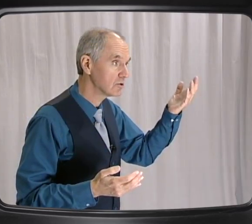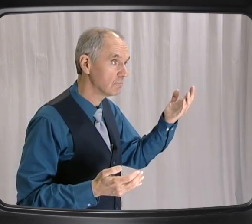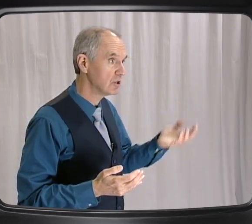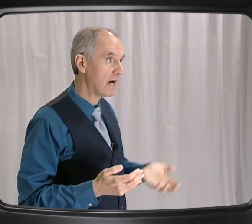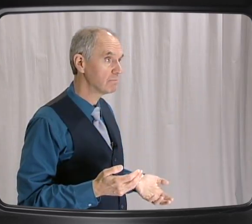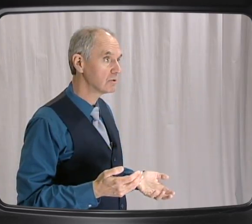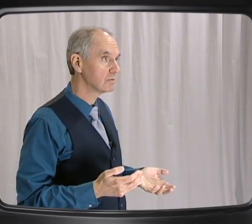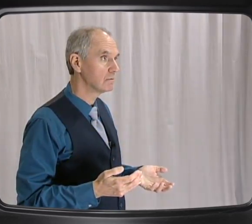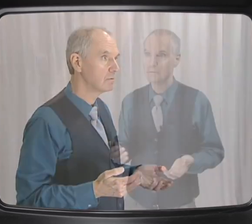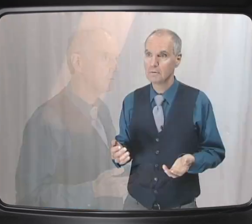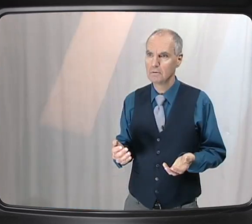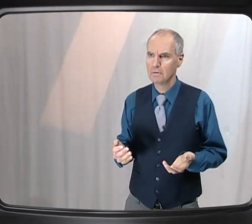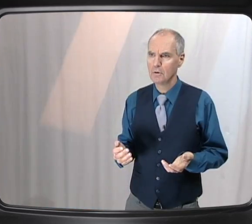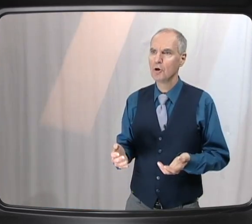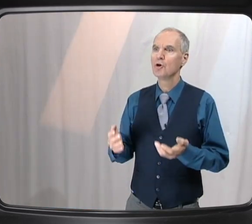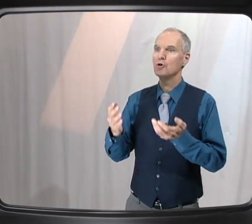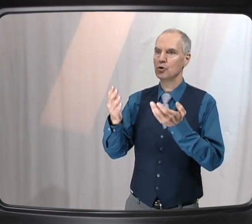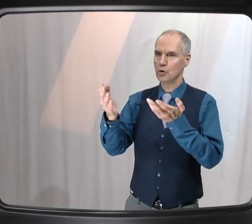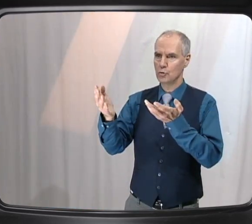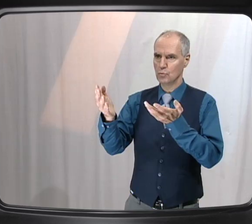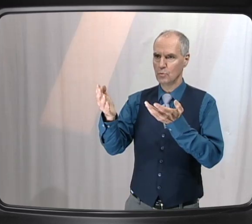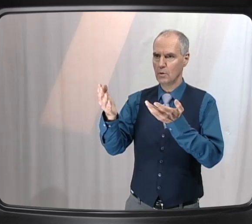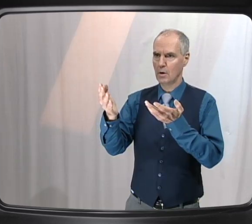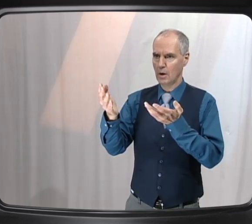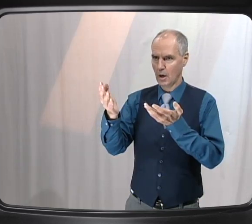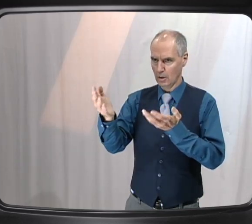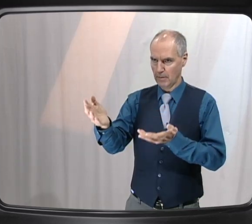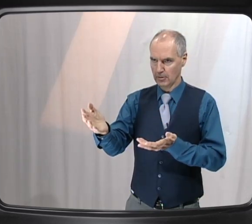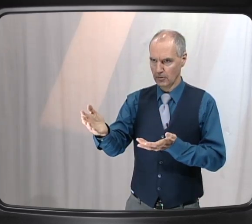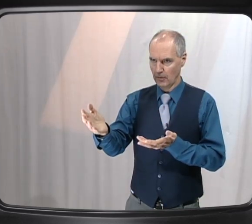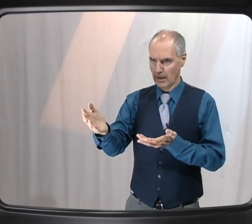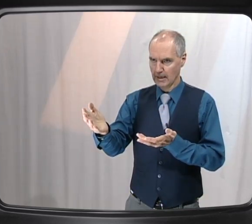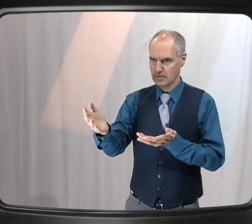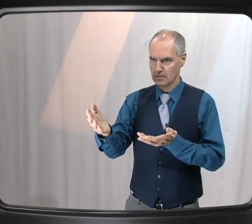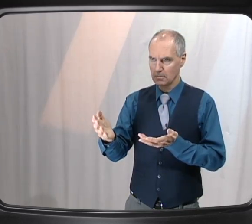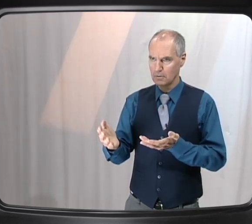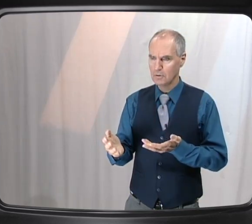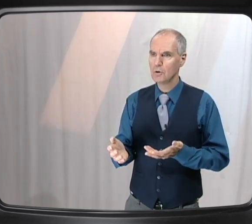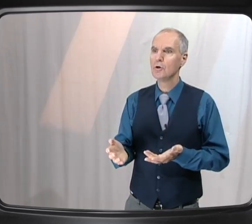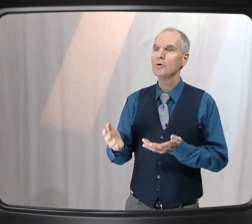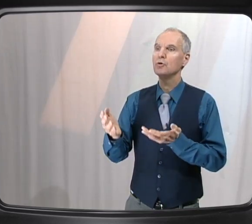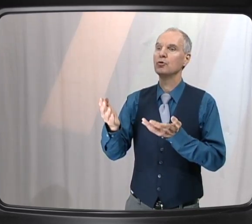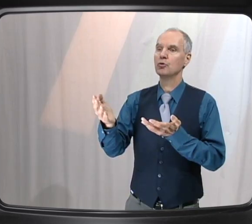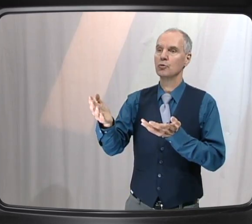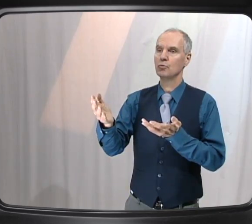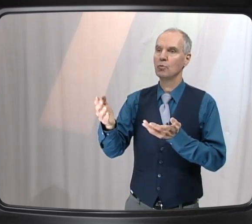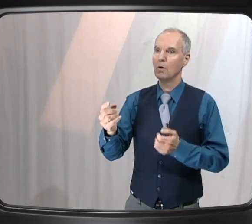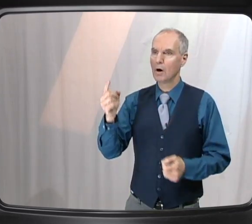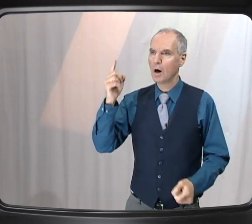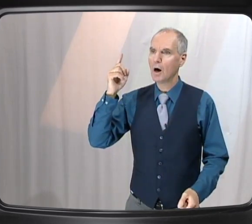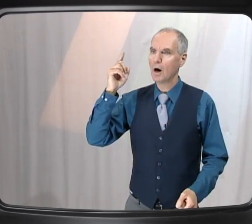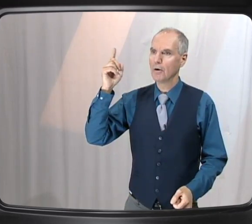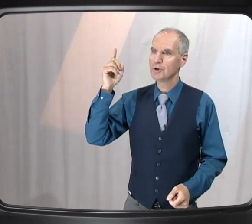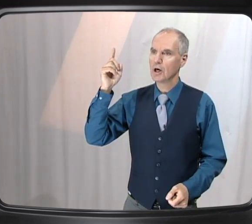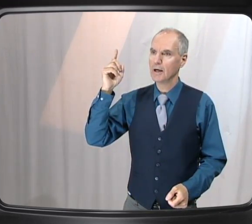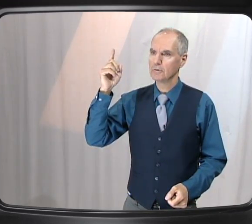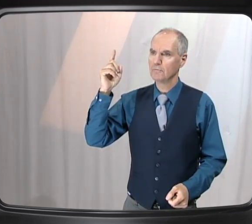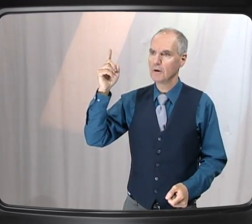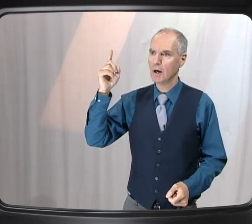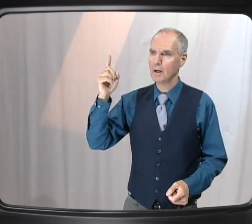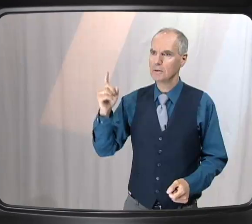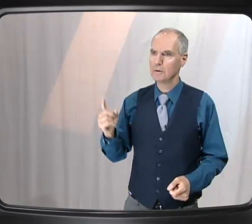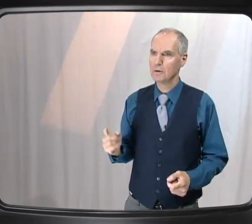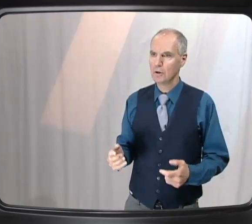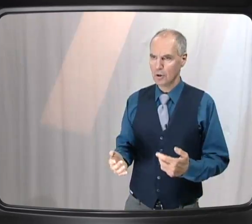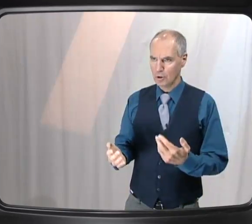Wayne calls them Japs." "You are better than that. You are a child